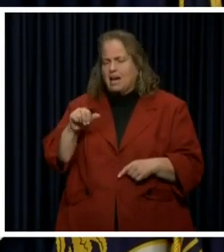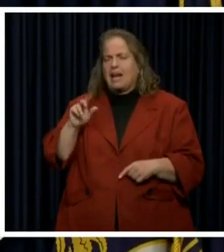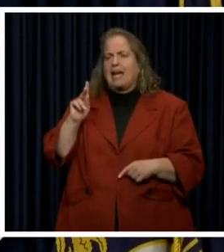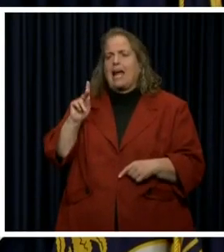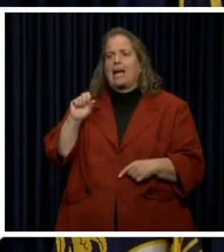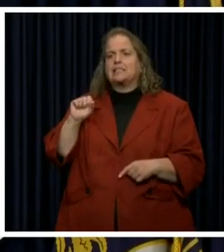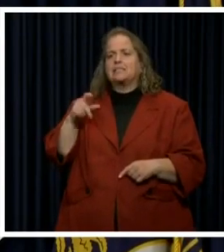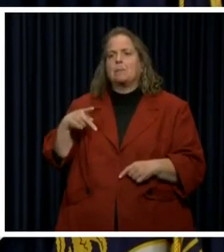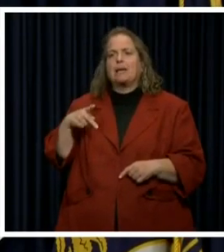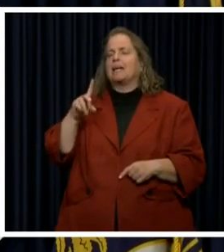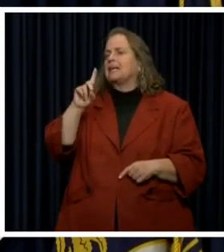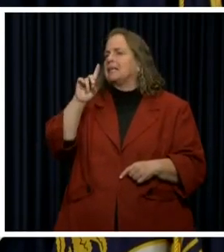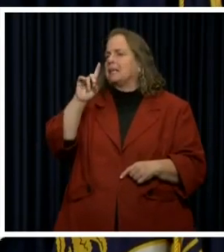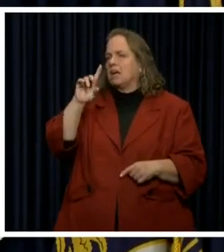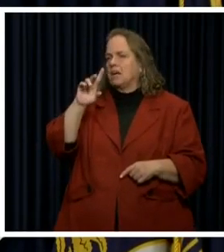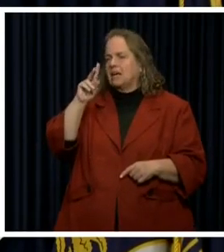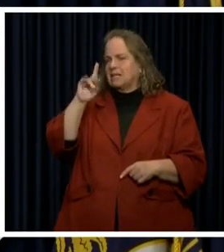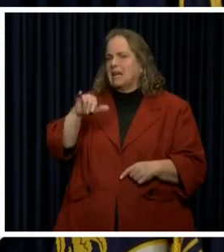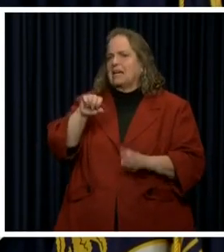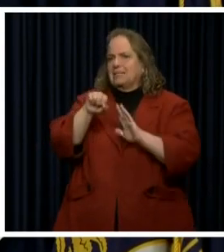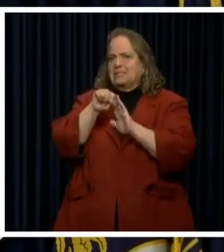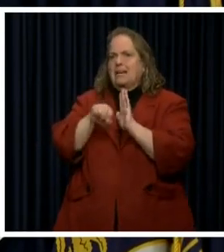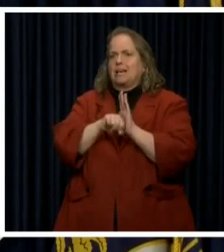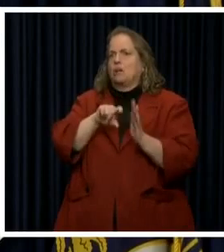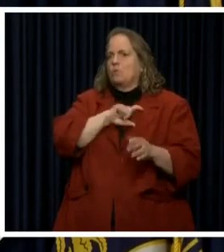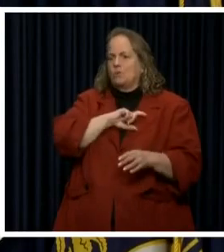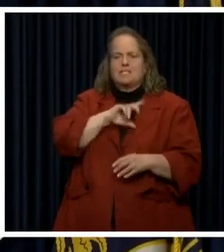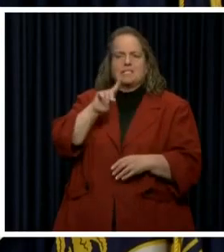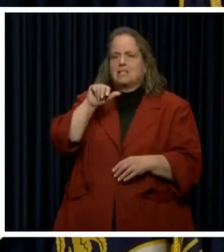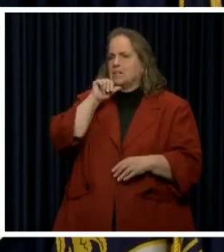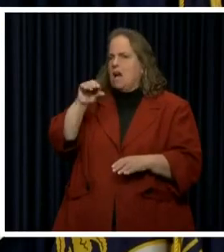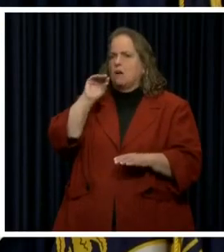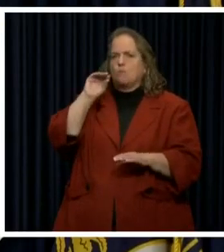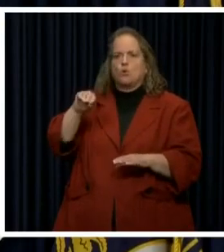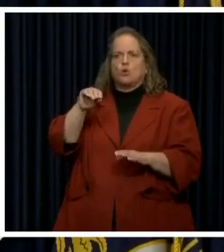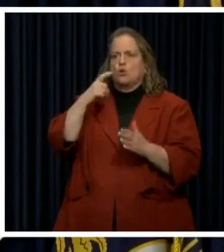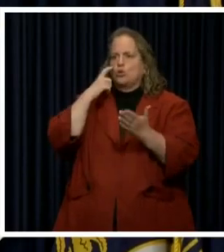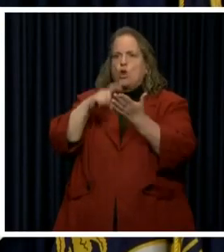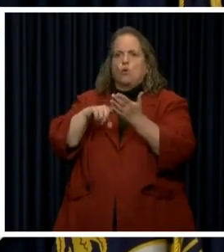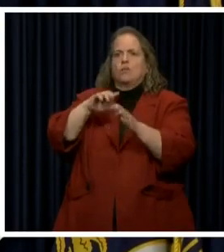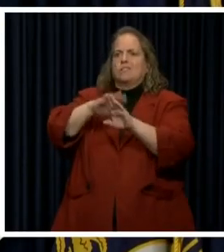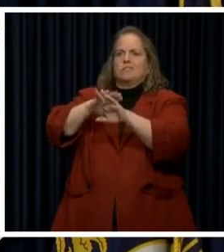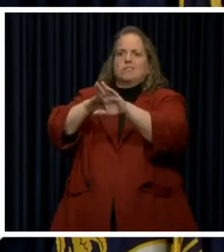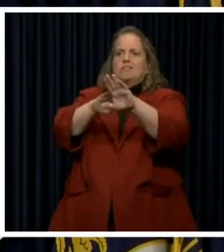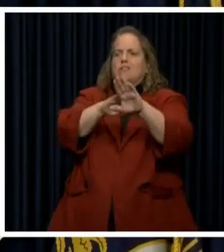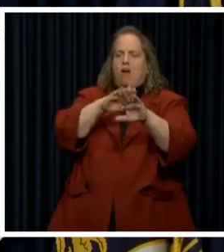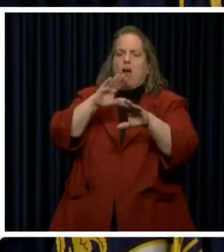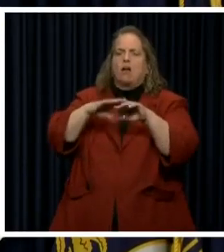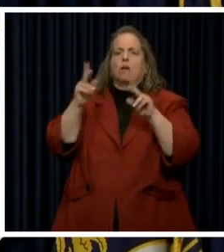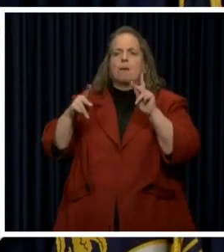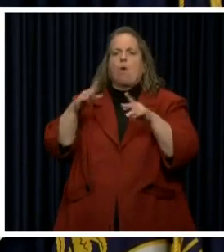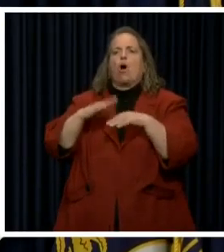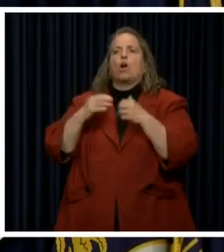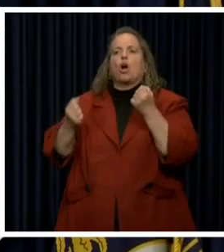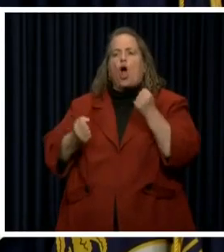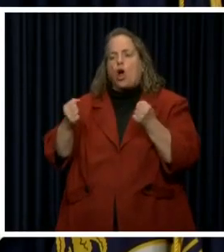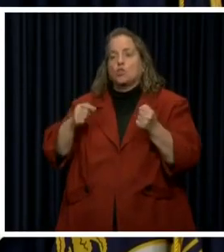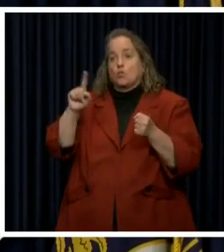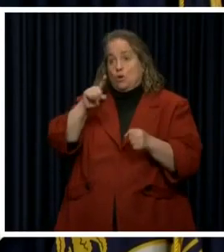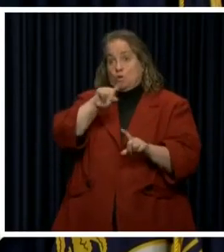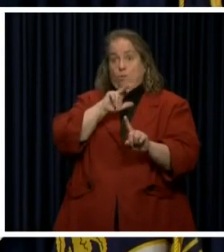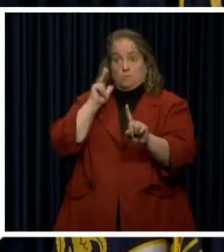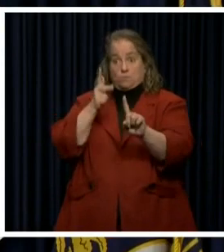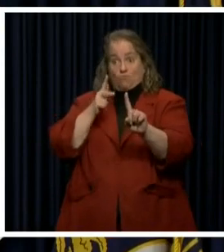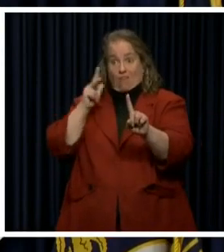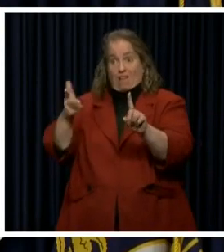no notices were placed on cars that people were still in. That if folks had stayed for the drive-in